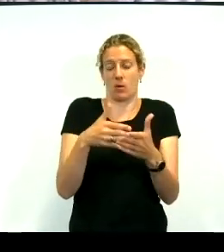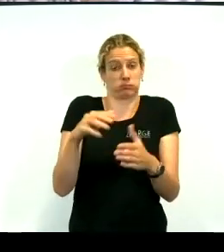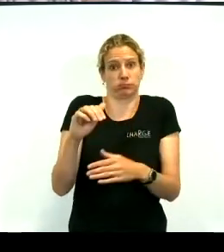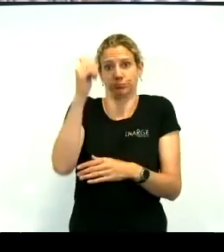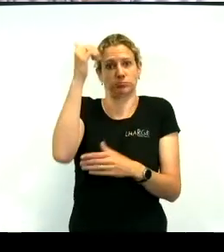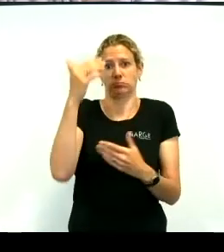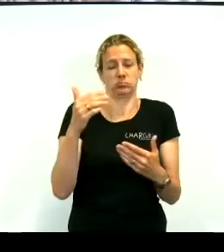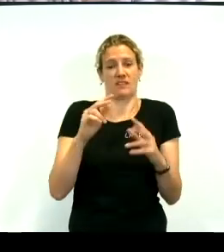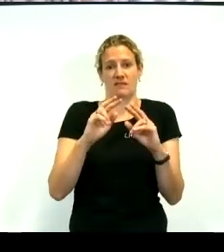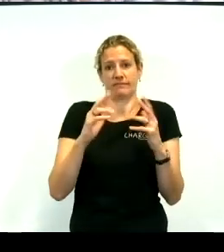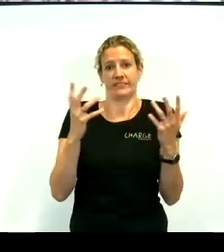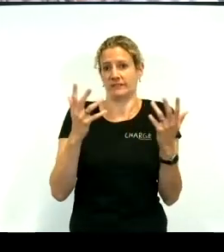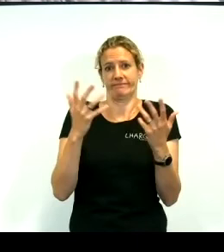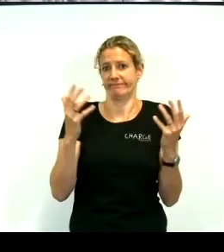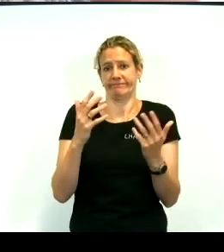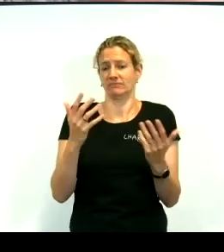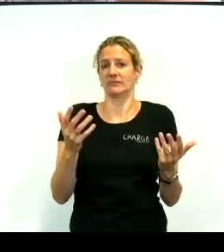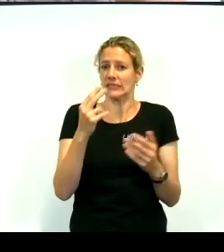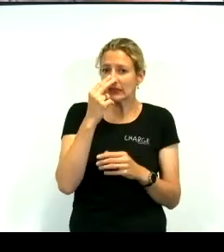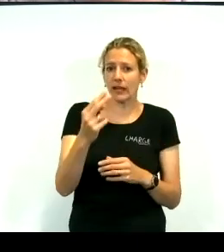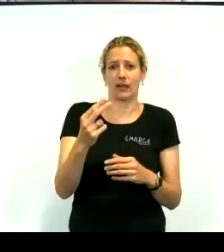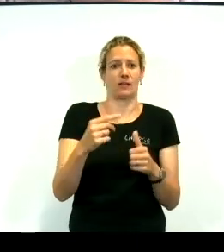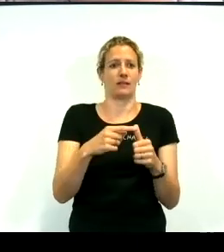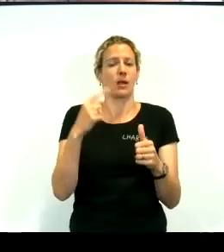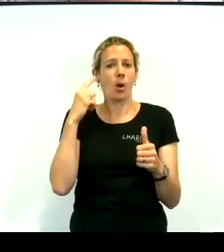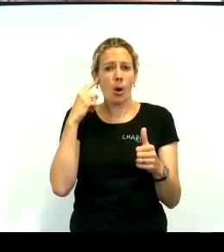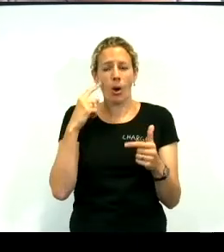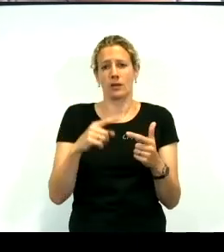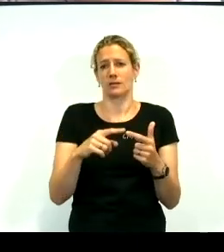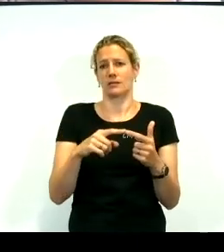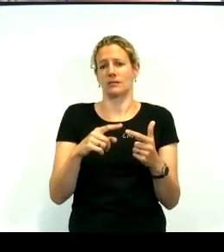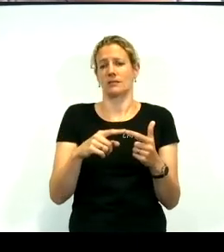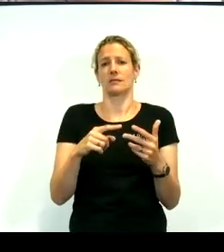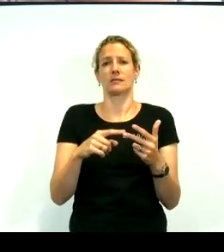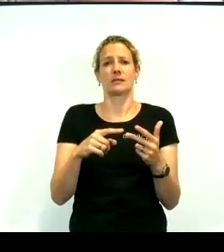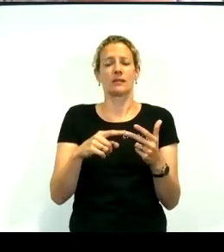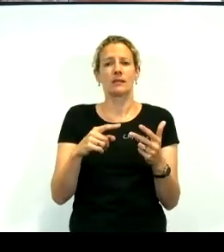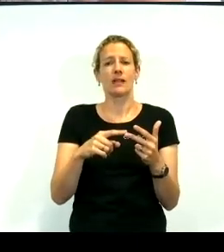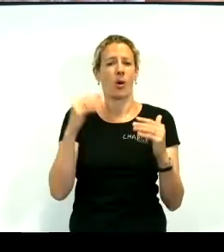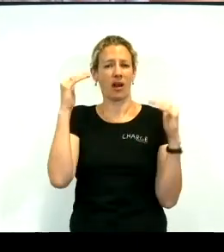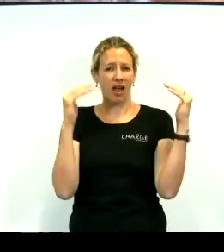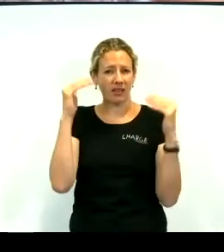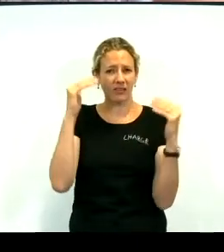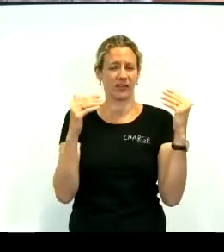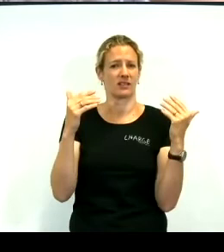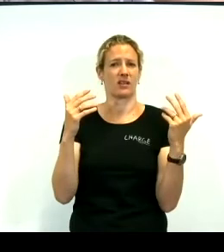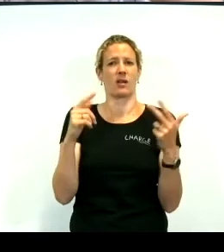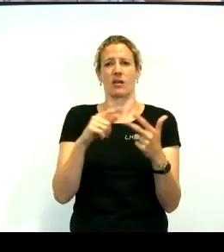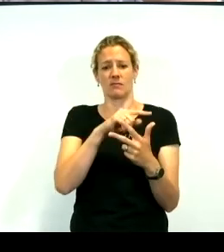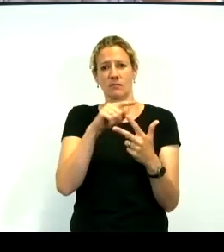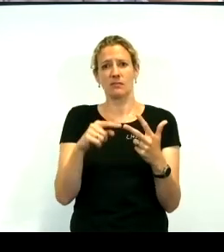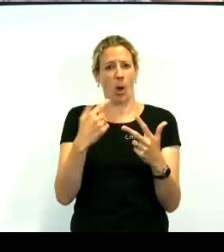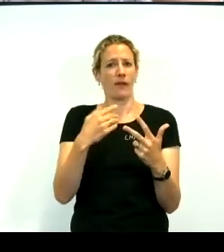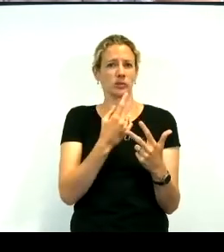vision, the hearing, the vestibular sense, there's also interoception, which is that